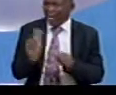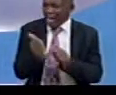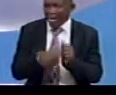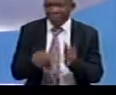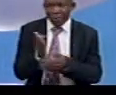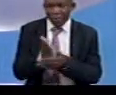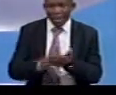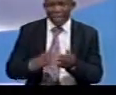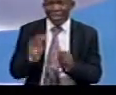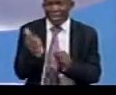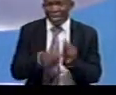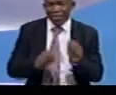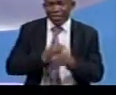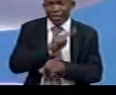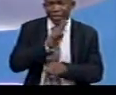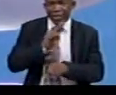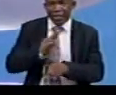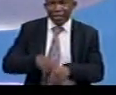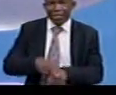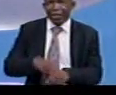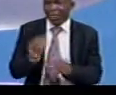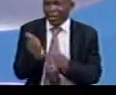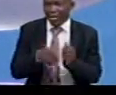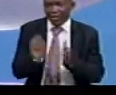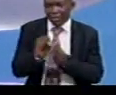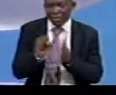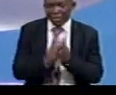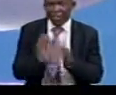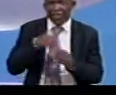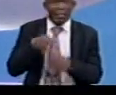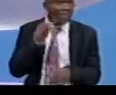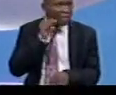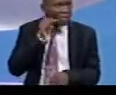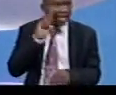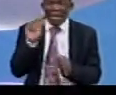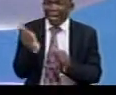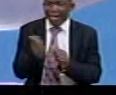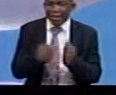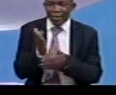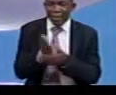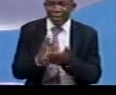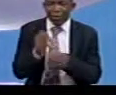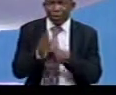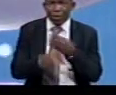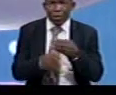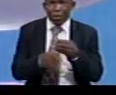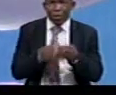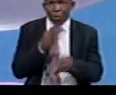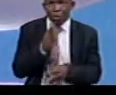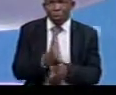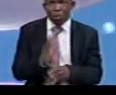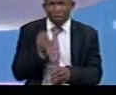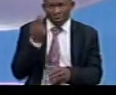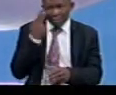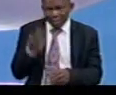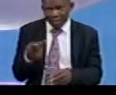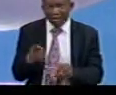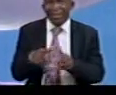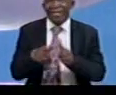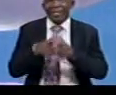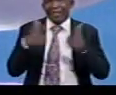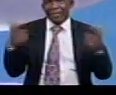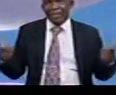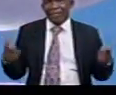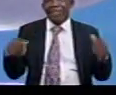nation, every state in Nigeria, every continent in the whole world, they have experienced tremendous, mighty,